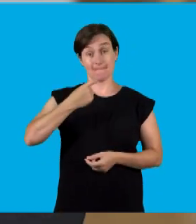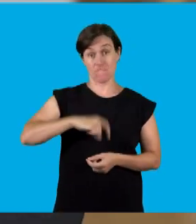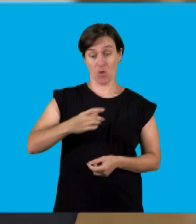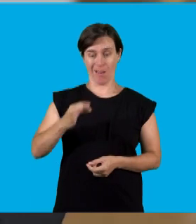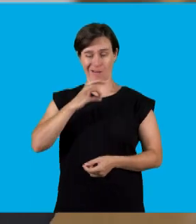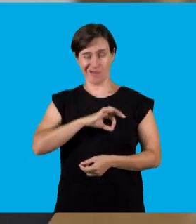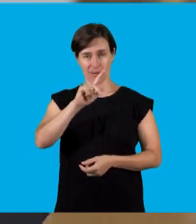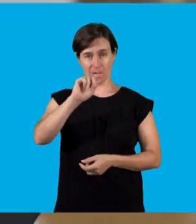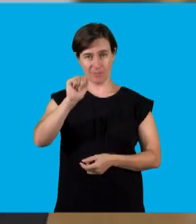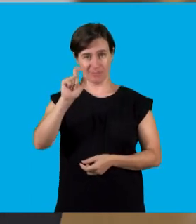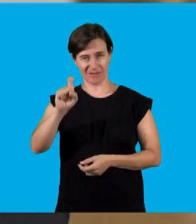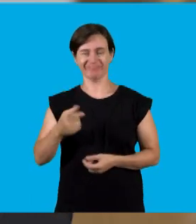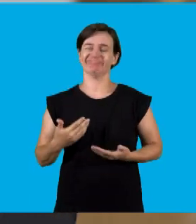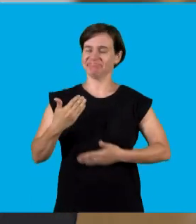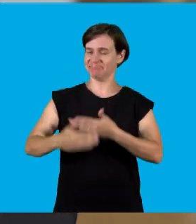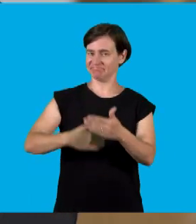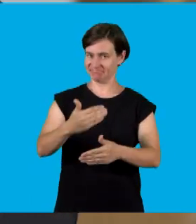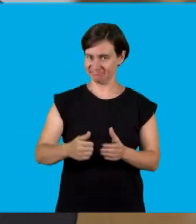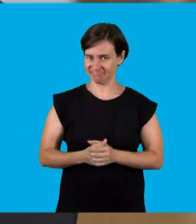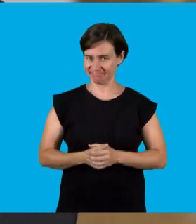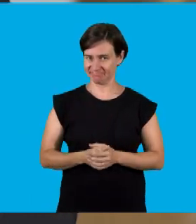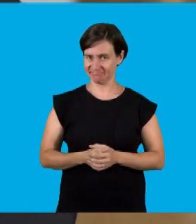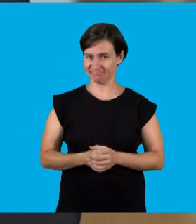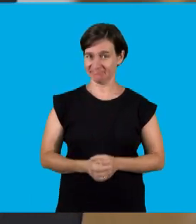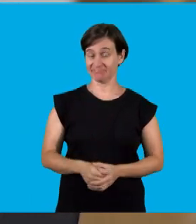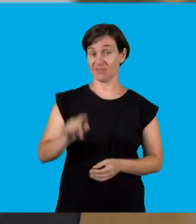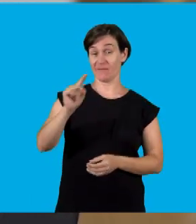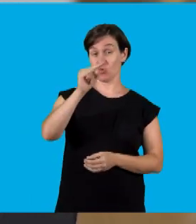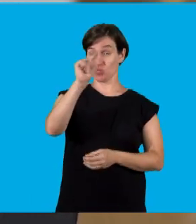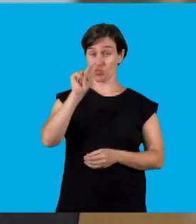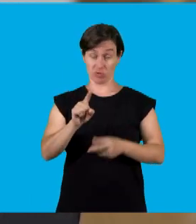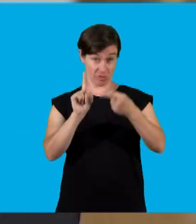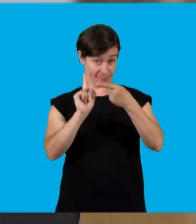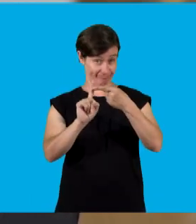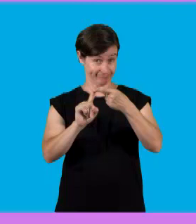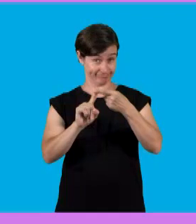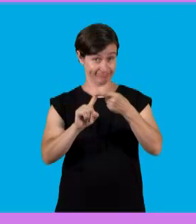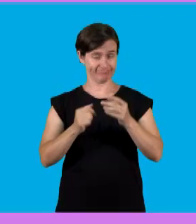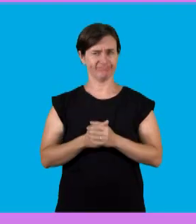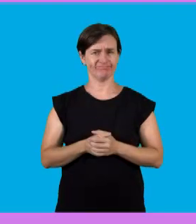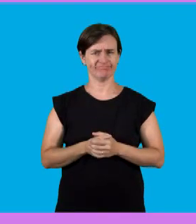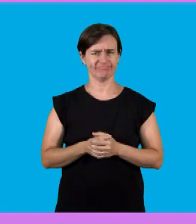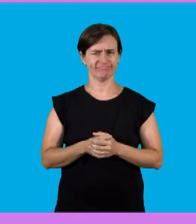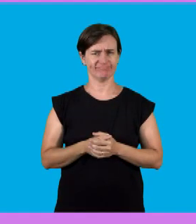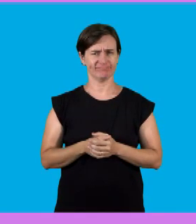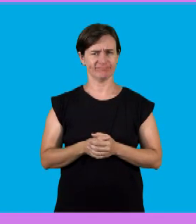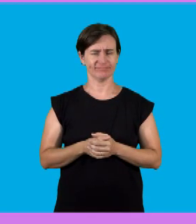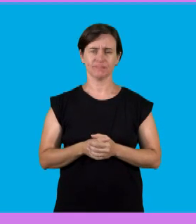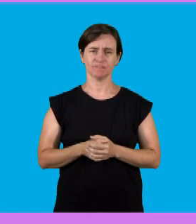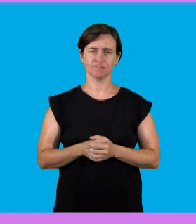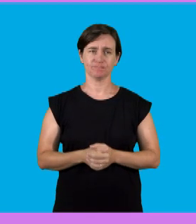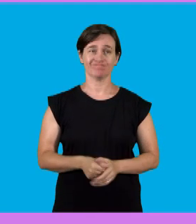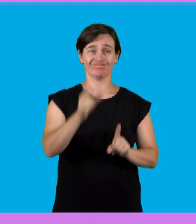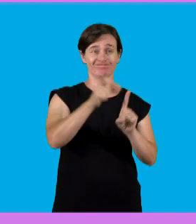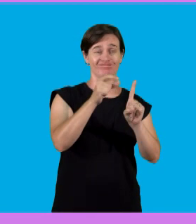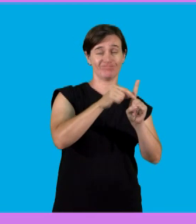income tax. Let's get the show on the road. Right, so let's look at our first question. Question number 1, I said,